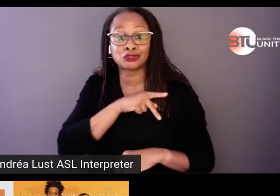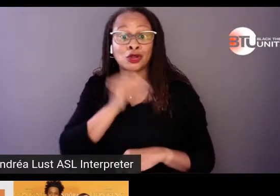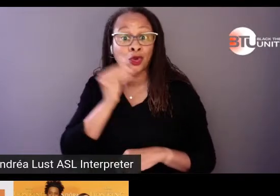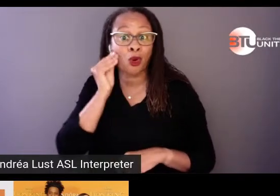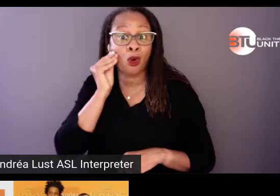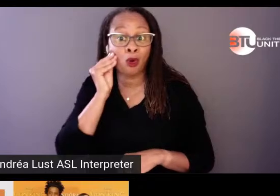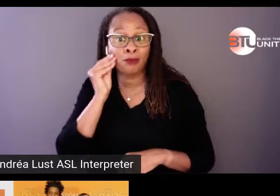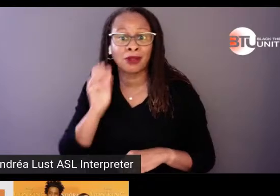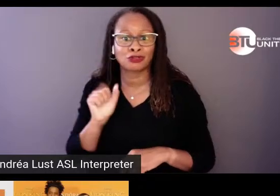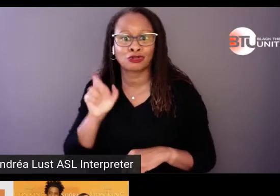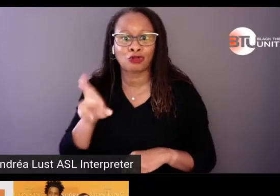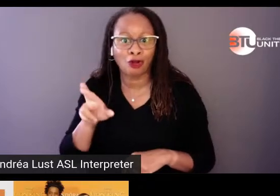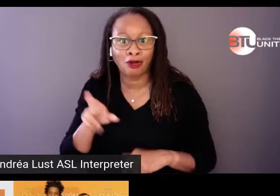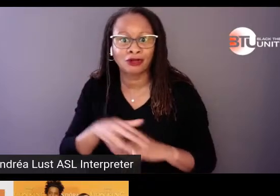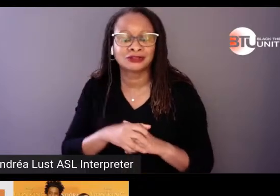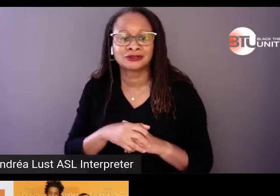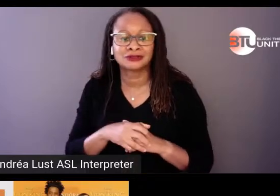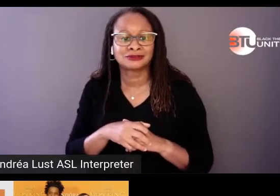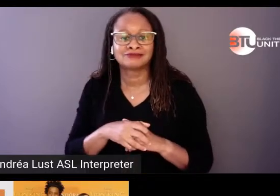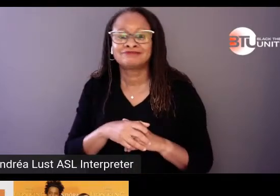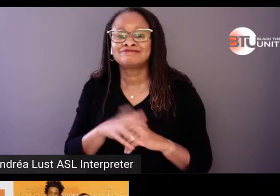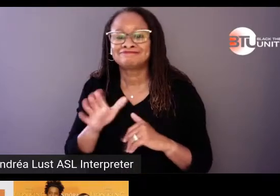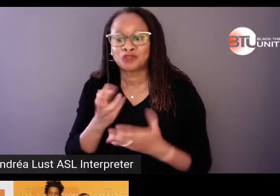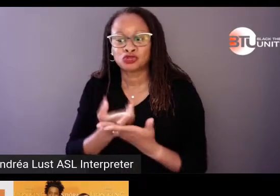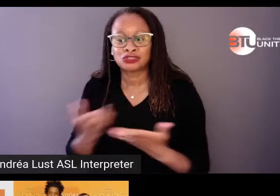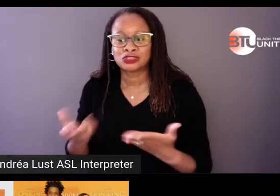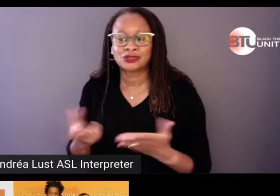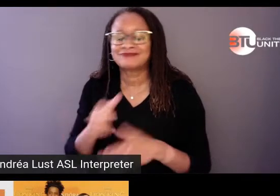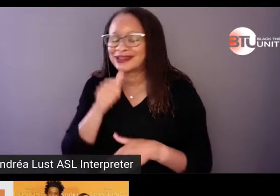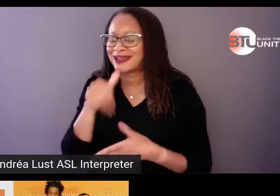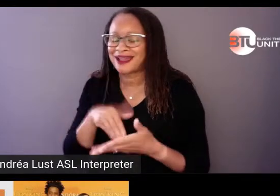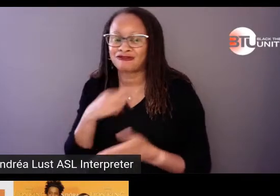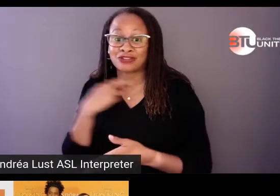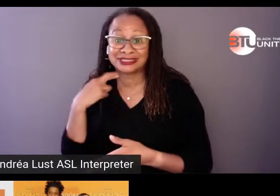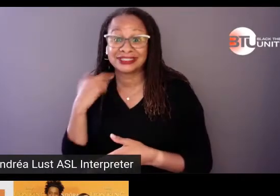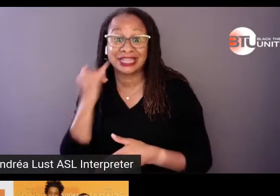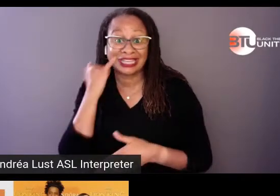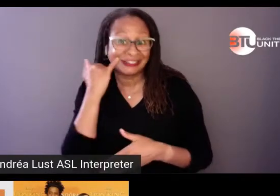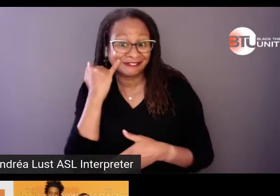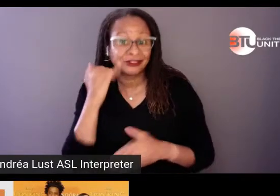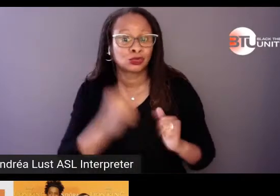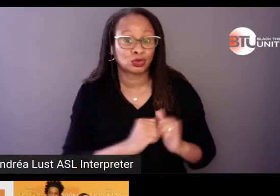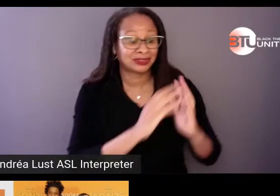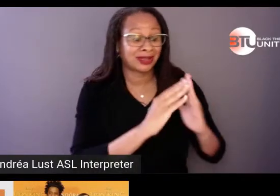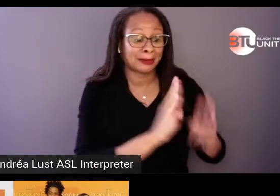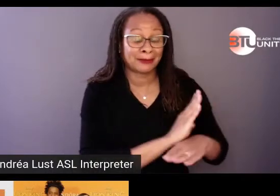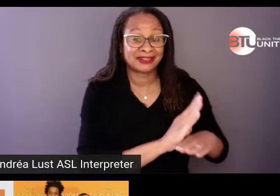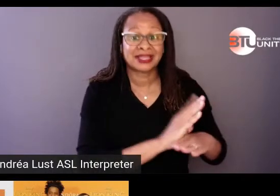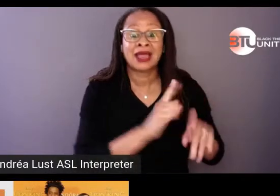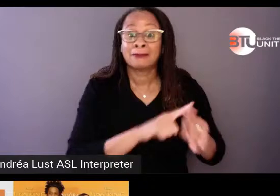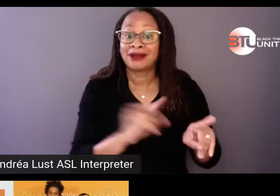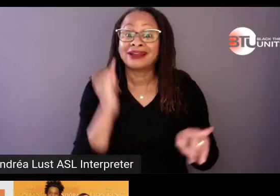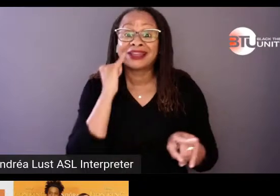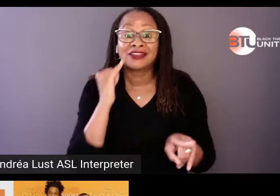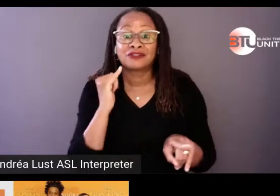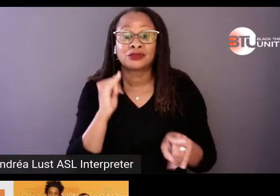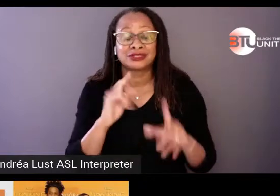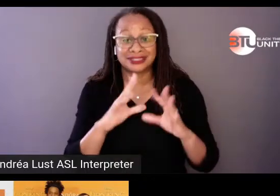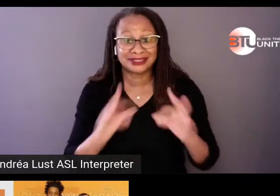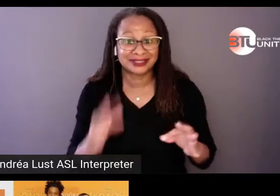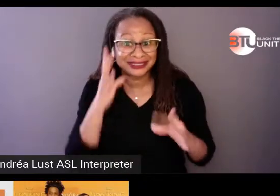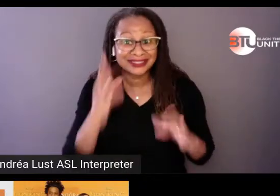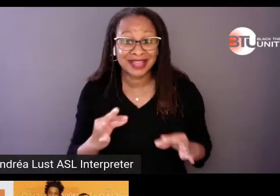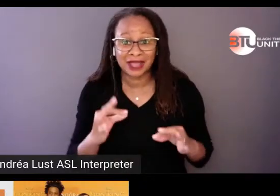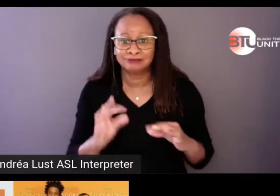home and your personal resources may not be at risk. But if you're just doing business as a sole